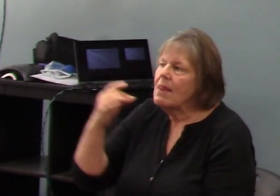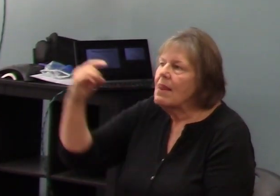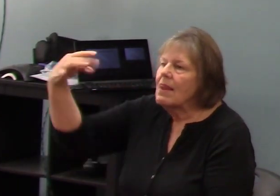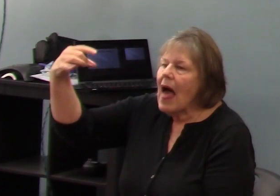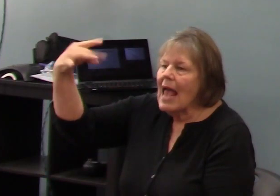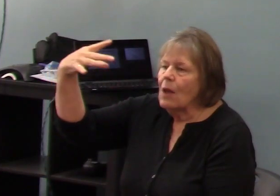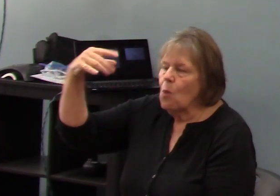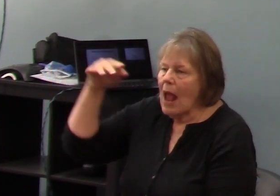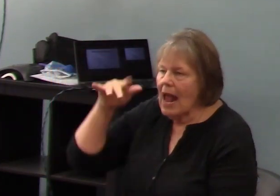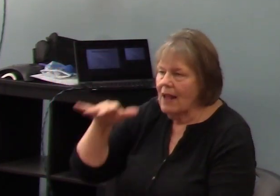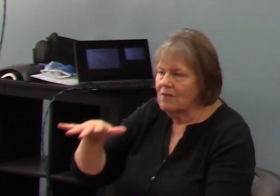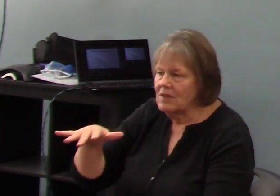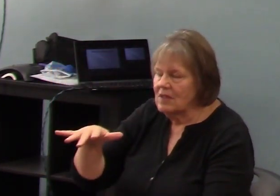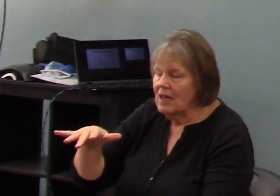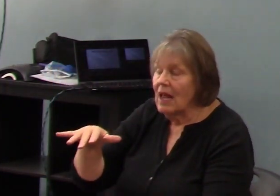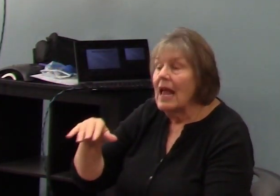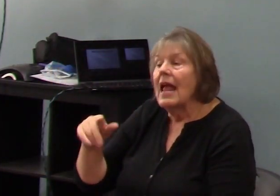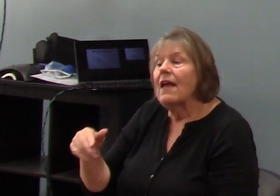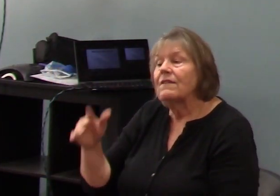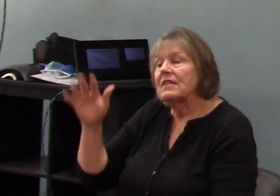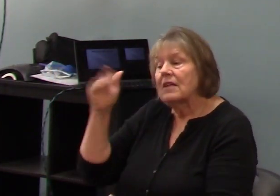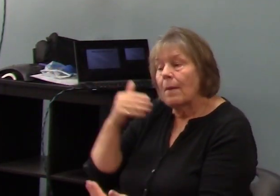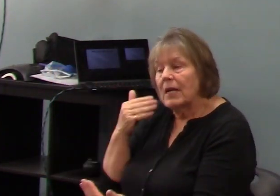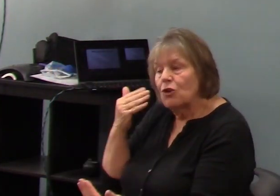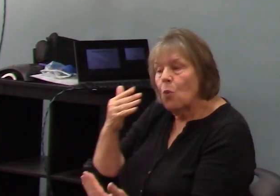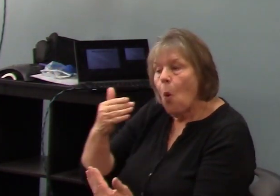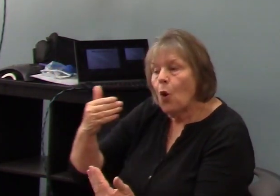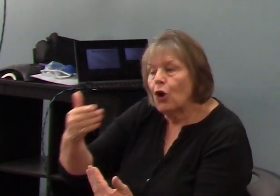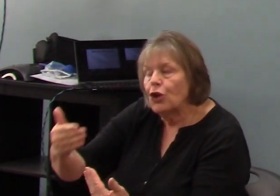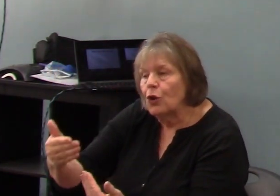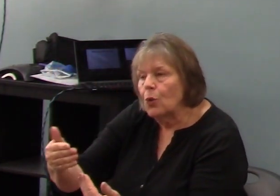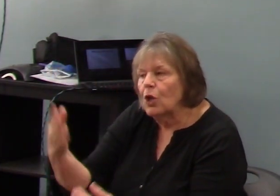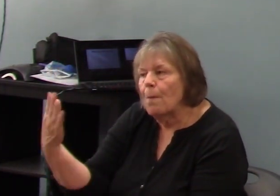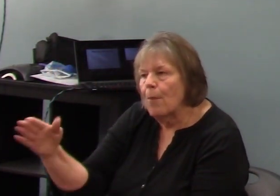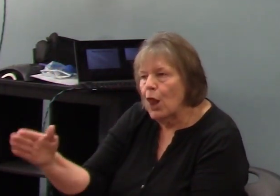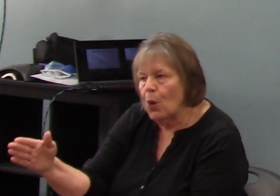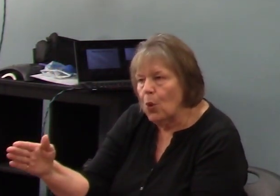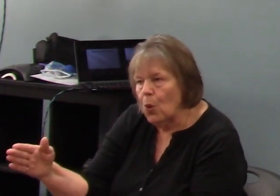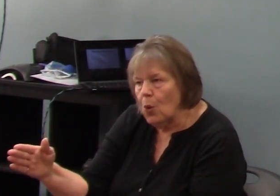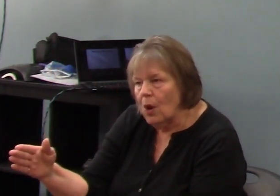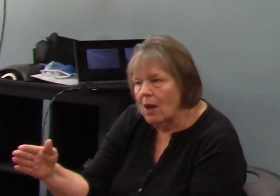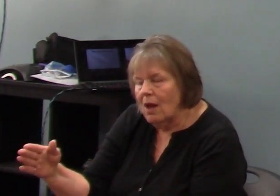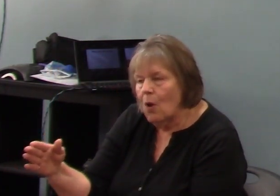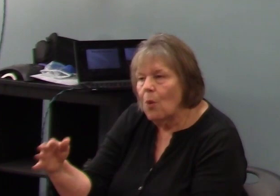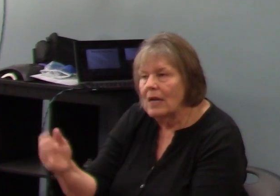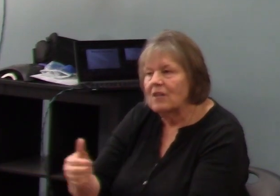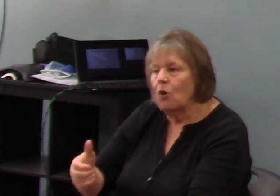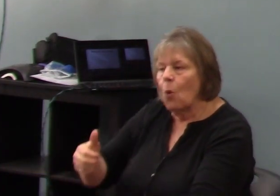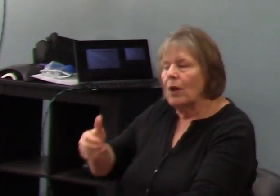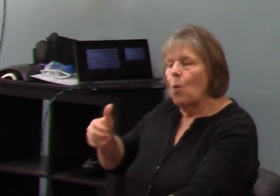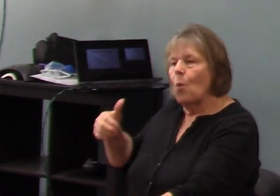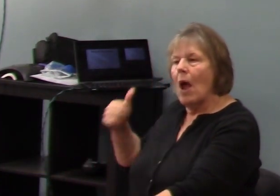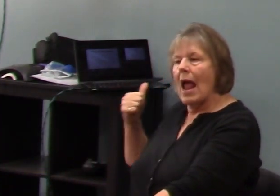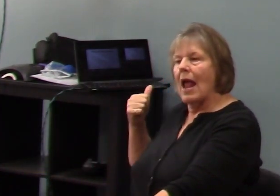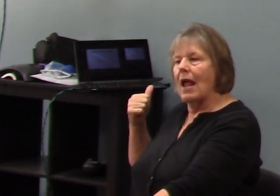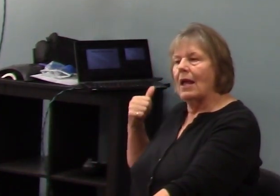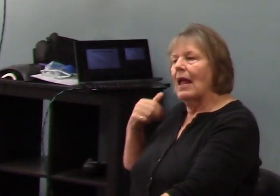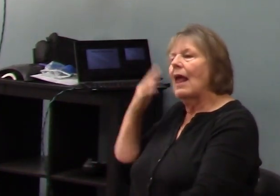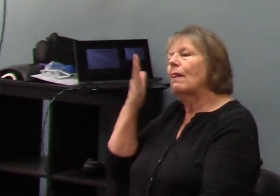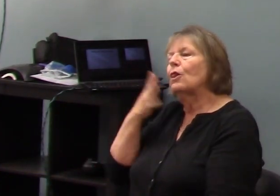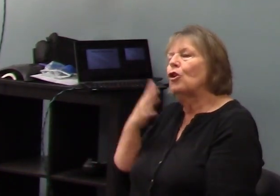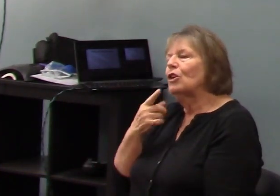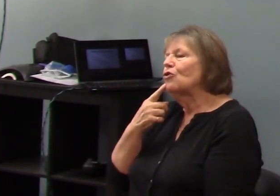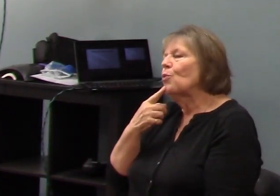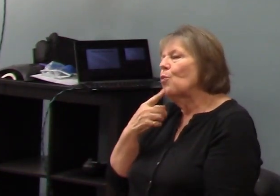coming toward you, it will appear more blue. When it's going away from you emitting light, it's going to appear red. Just like when the race car is